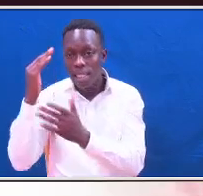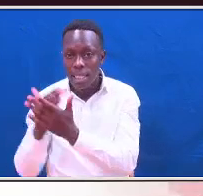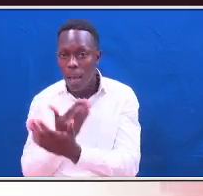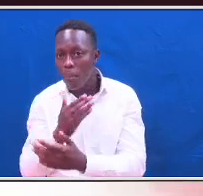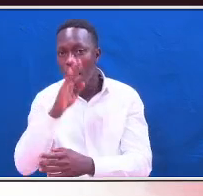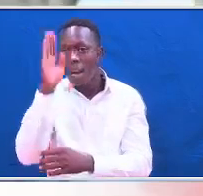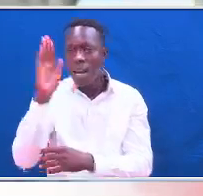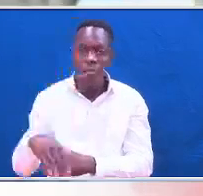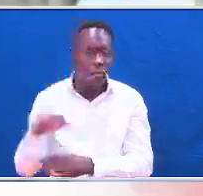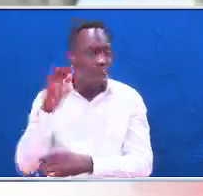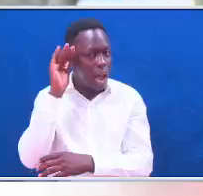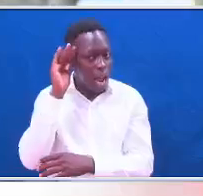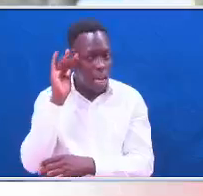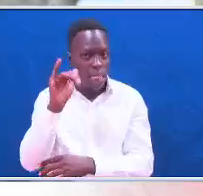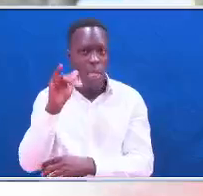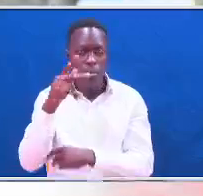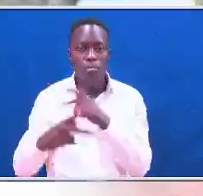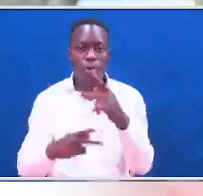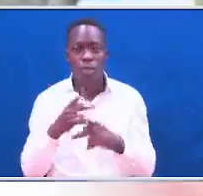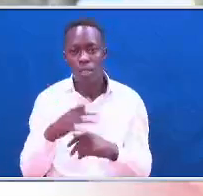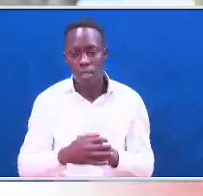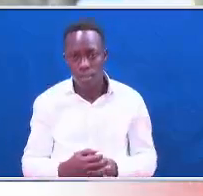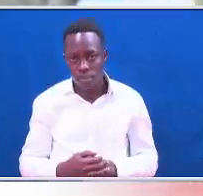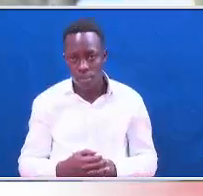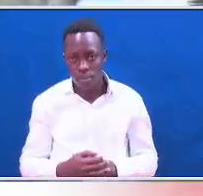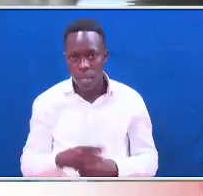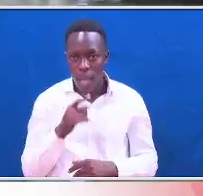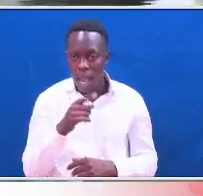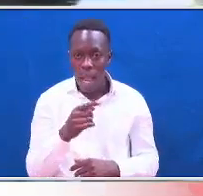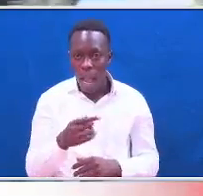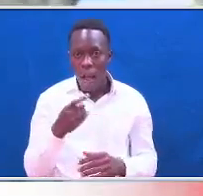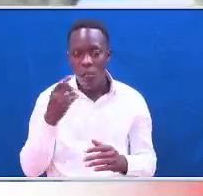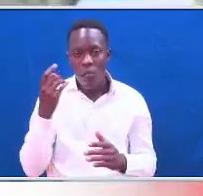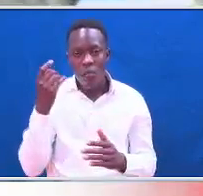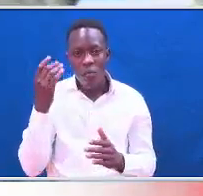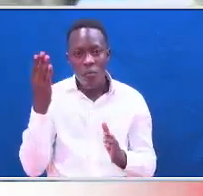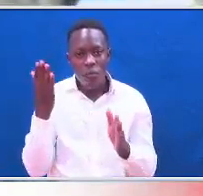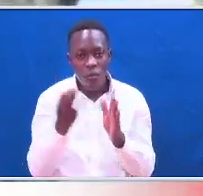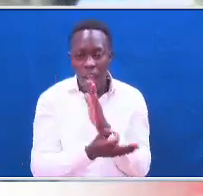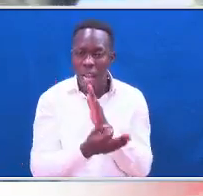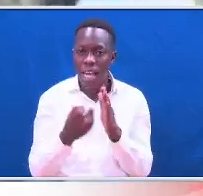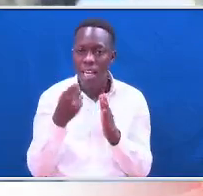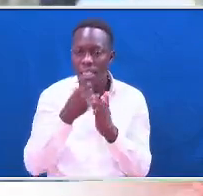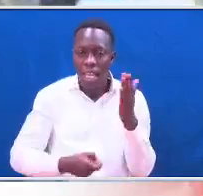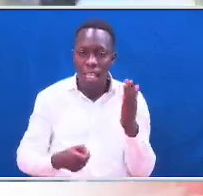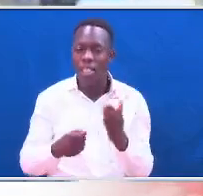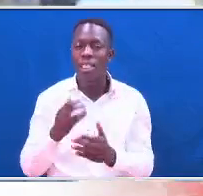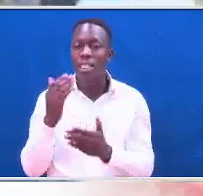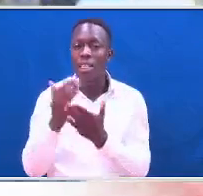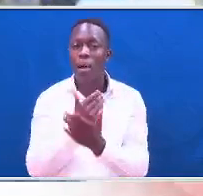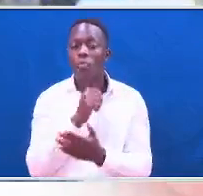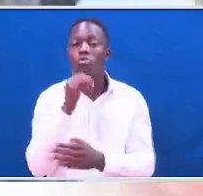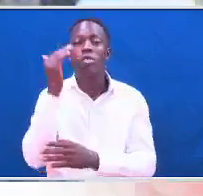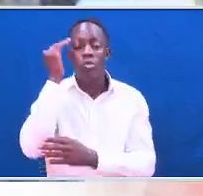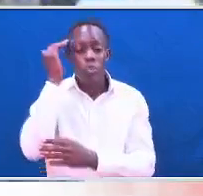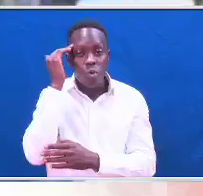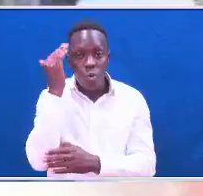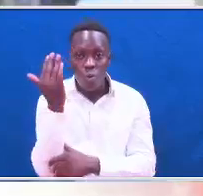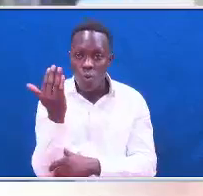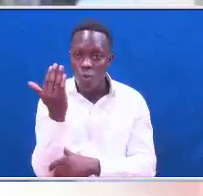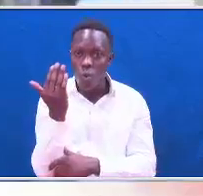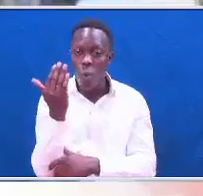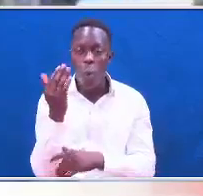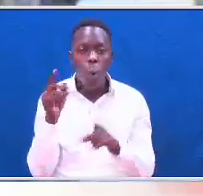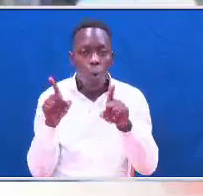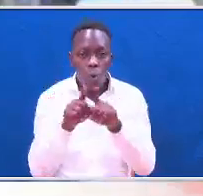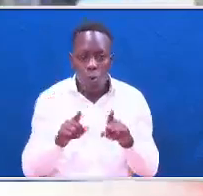the process. Maneno return, watu wengi hawajijua, wengi hata wajui hiyo ni nini, hata